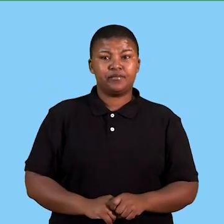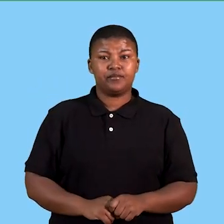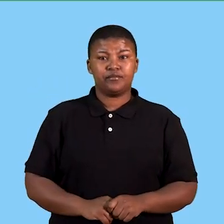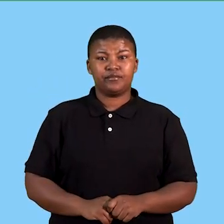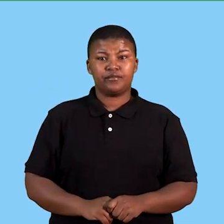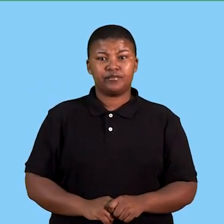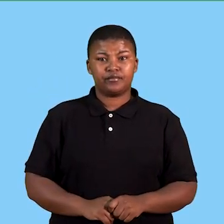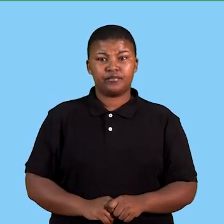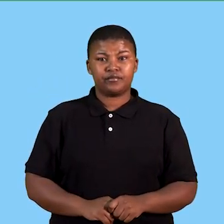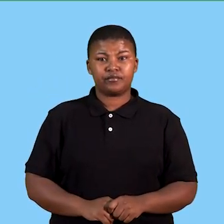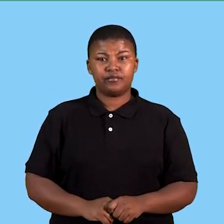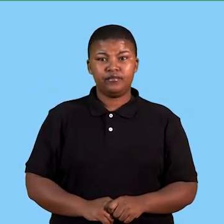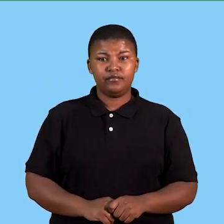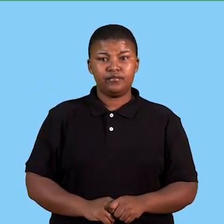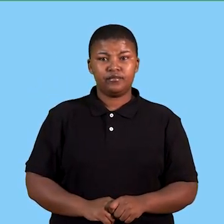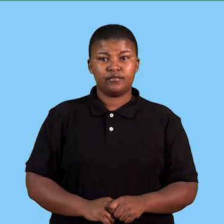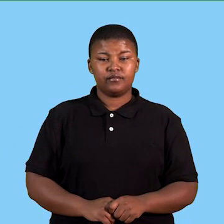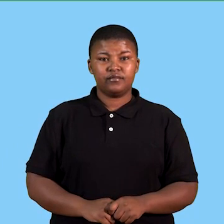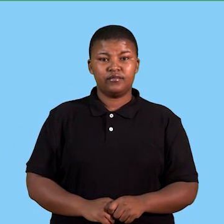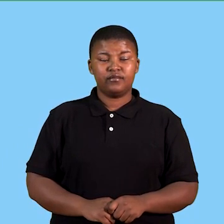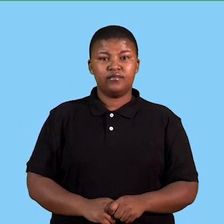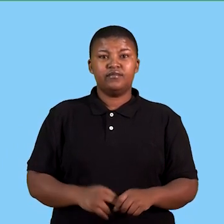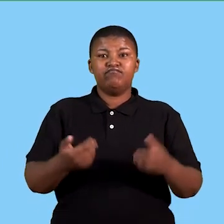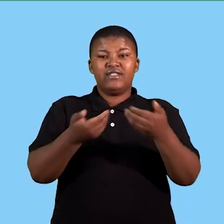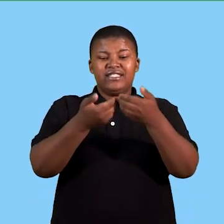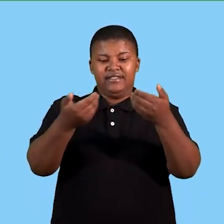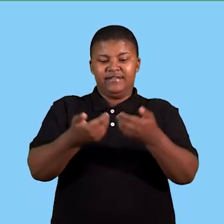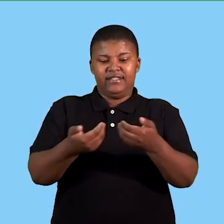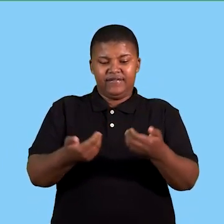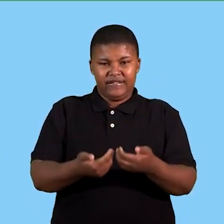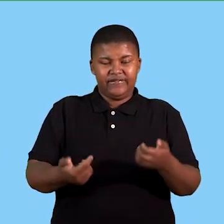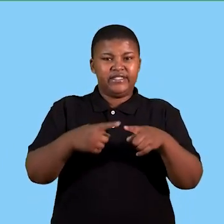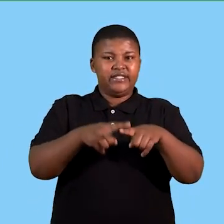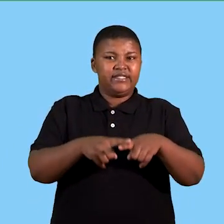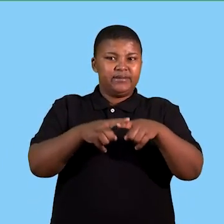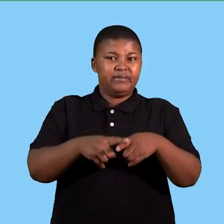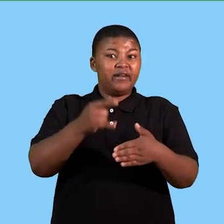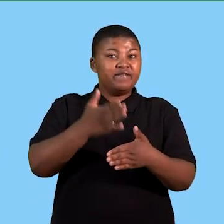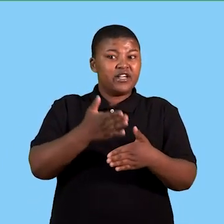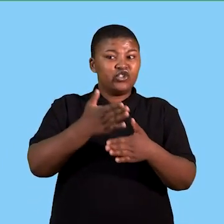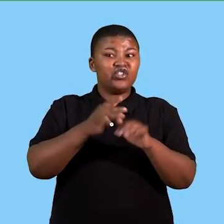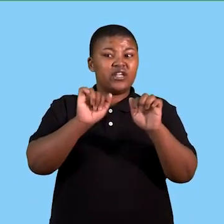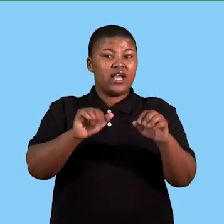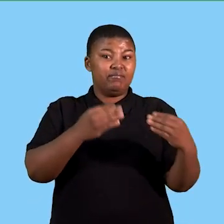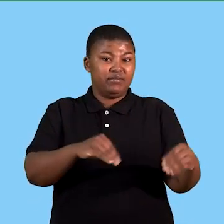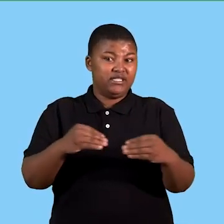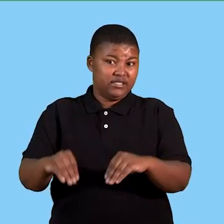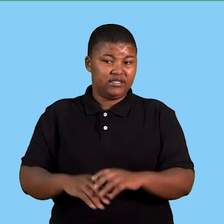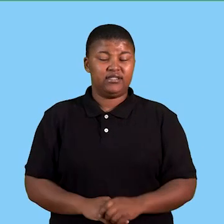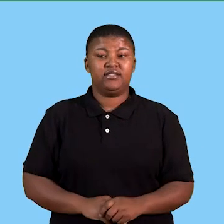that the business is divided according to the business functions. And that